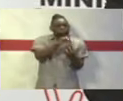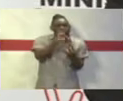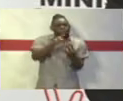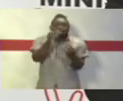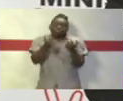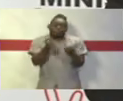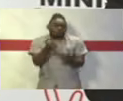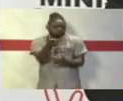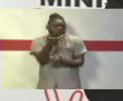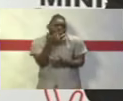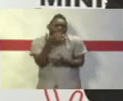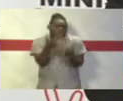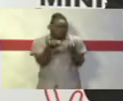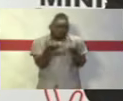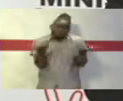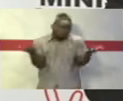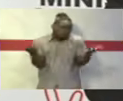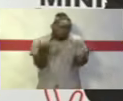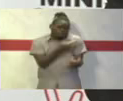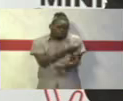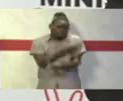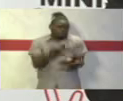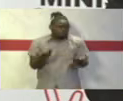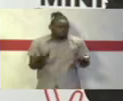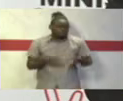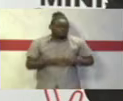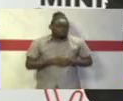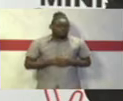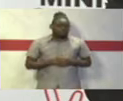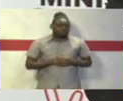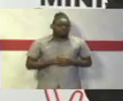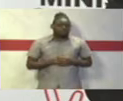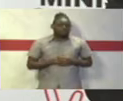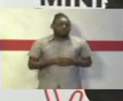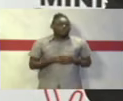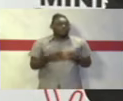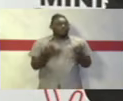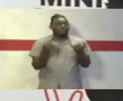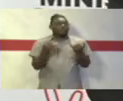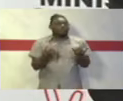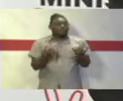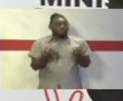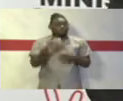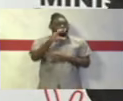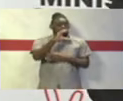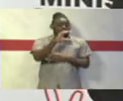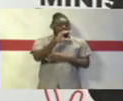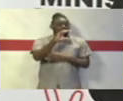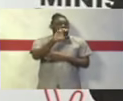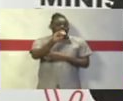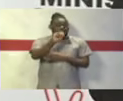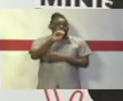I now invite Mr. Davlin Thomas to update the public on the work being done